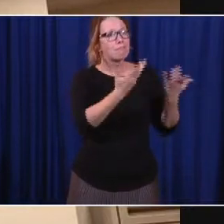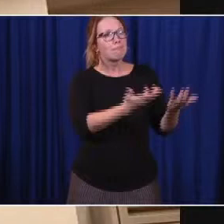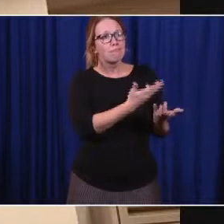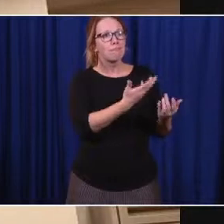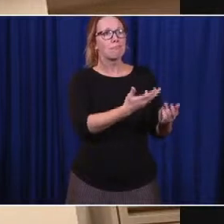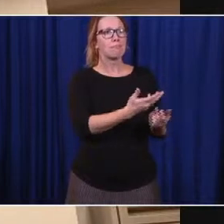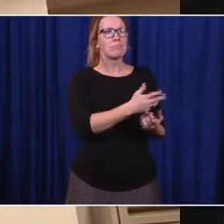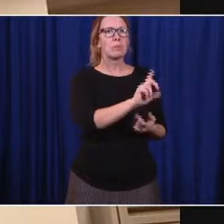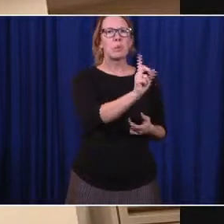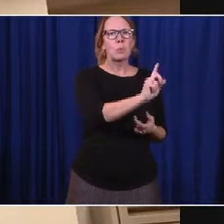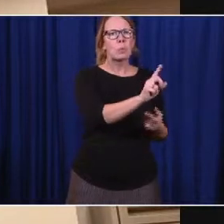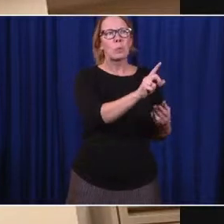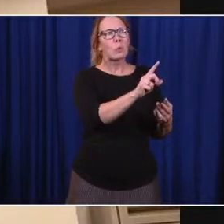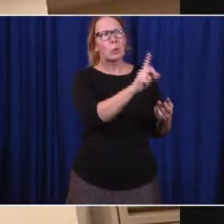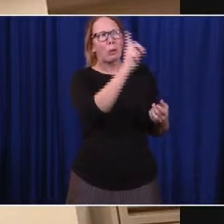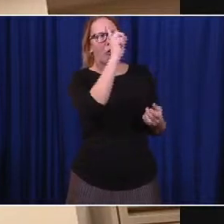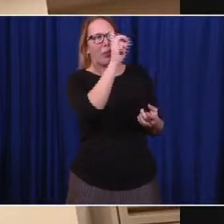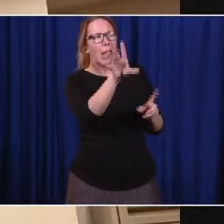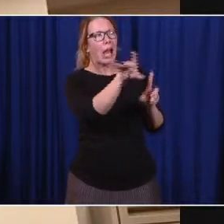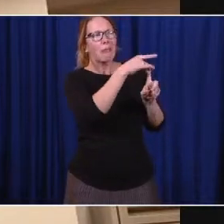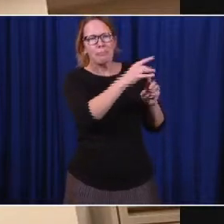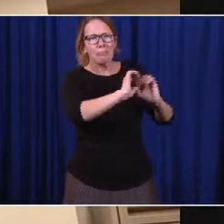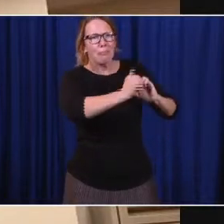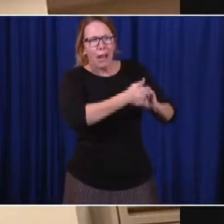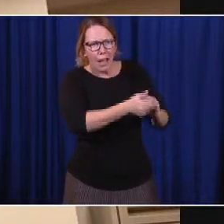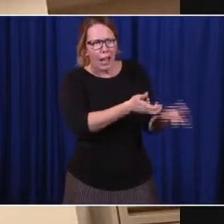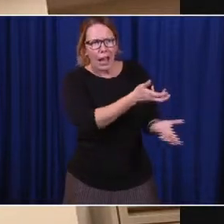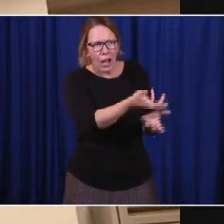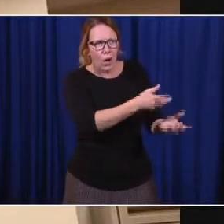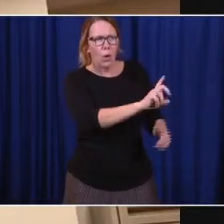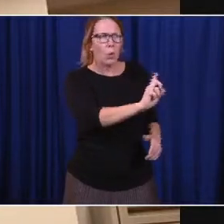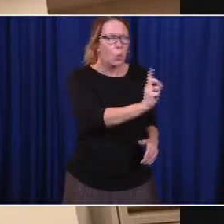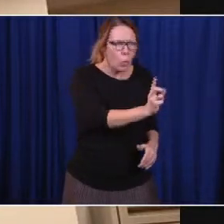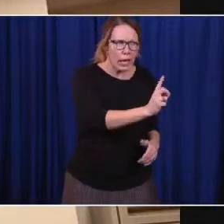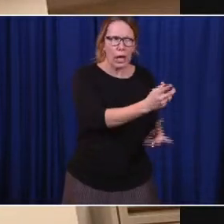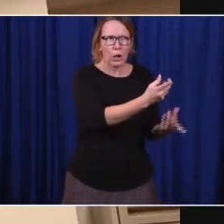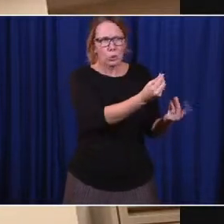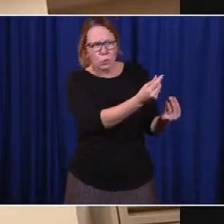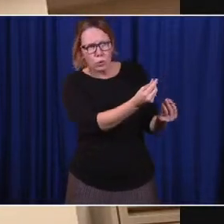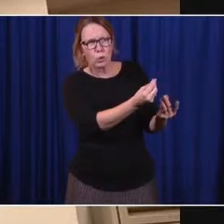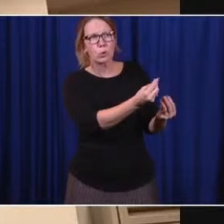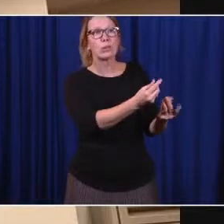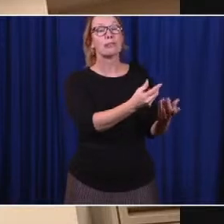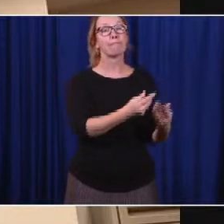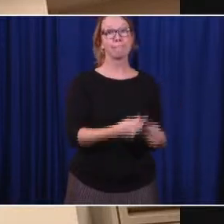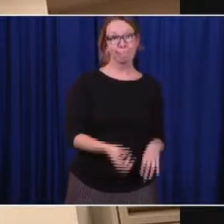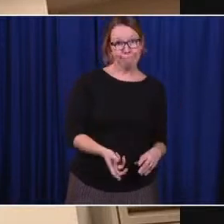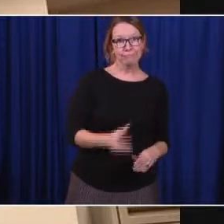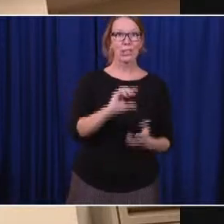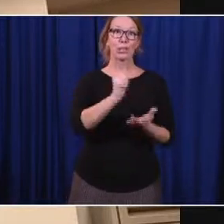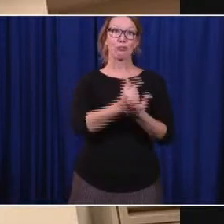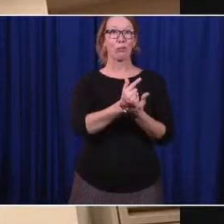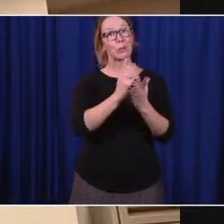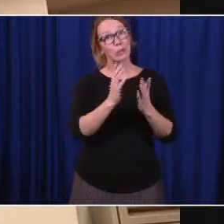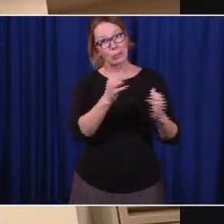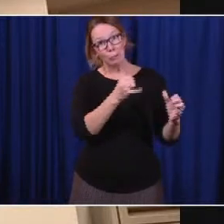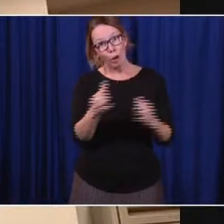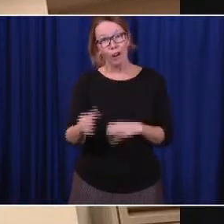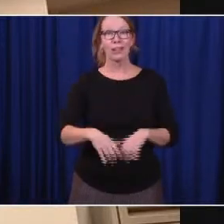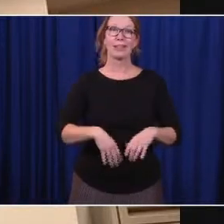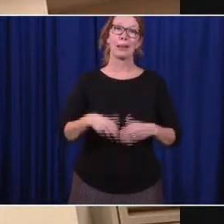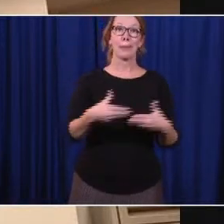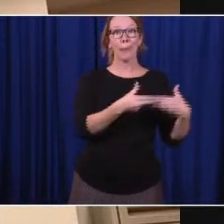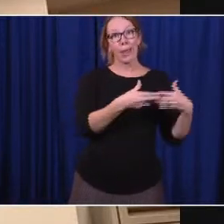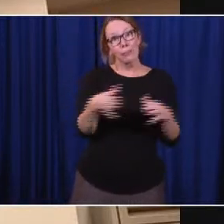think you got COVID? What was, where were you at? What were you doing? And We've heard graduation parties, baby